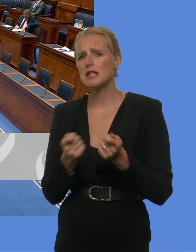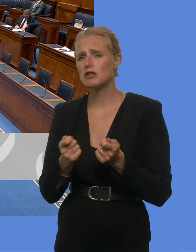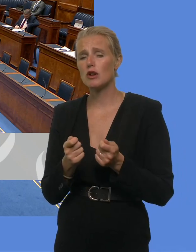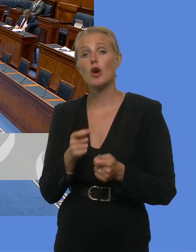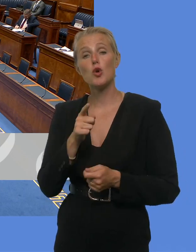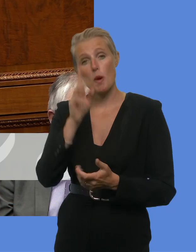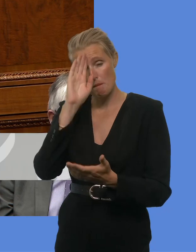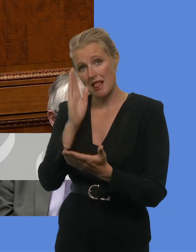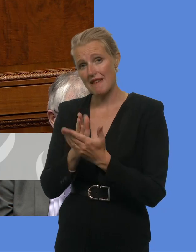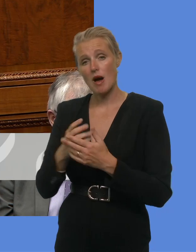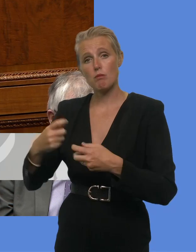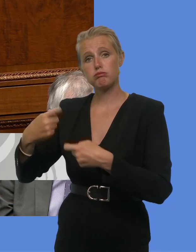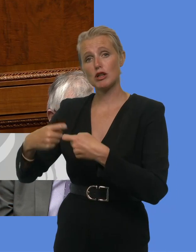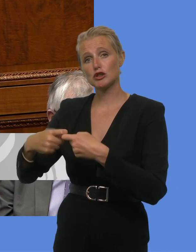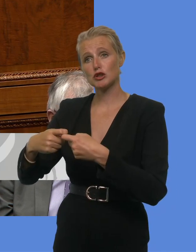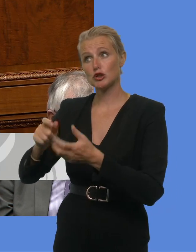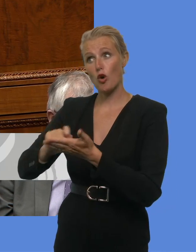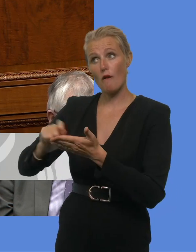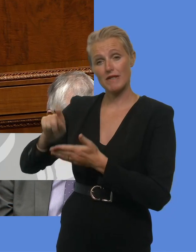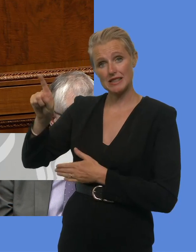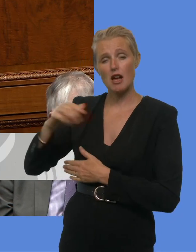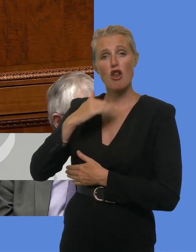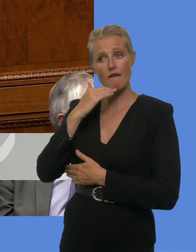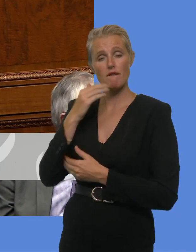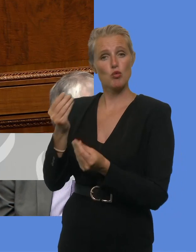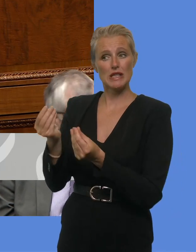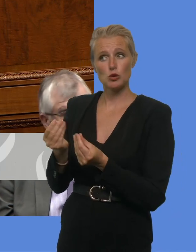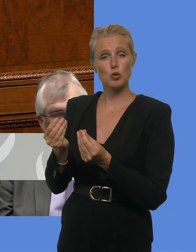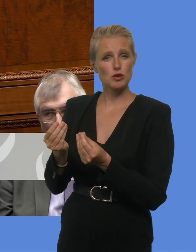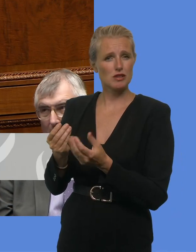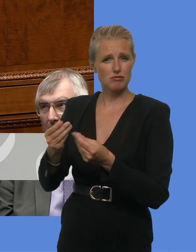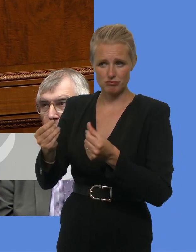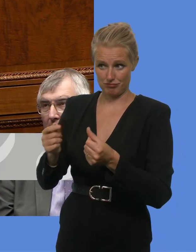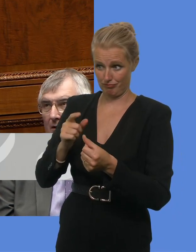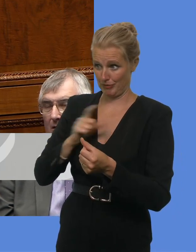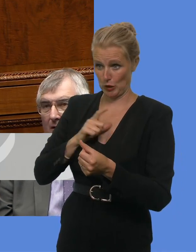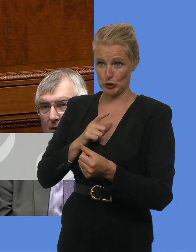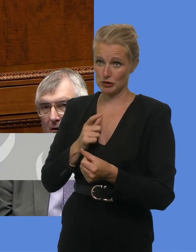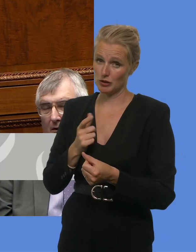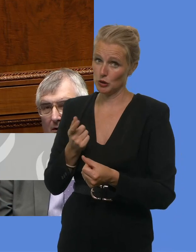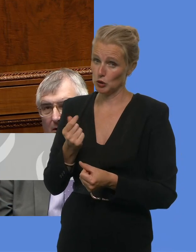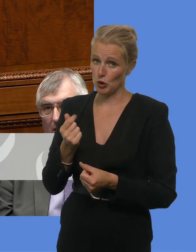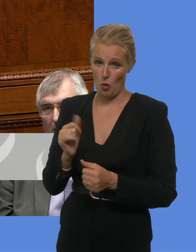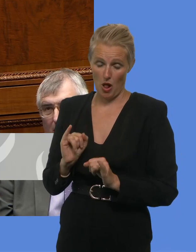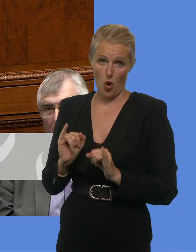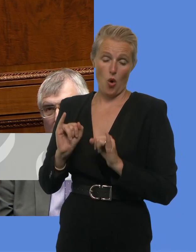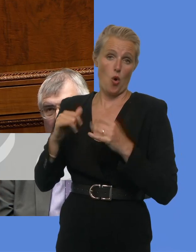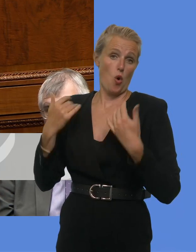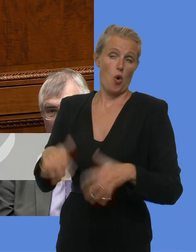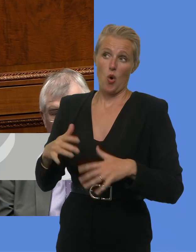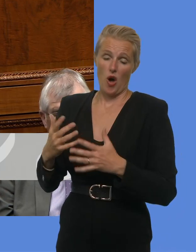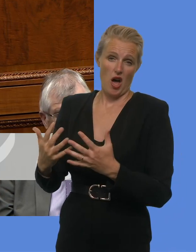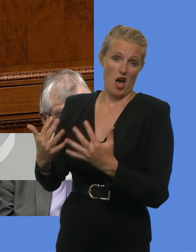believe that our Brussels office has sufficient resources to deal with the oncoming must say, tsunami of European rules